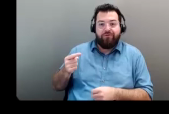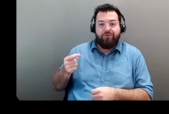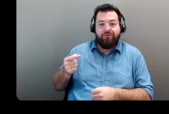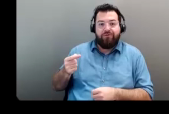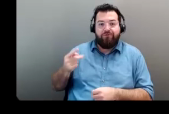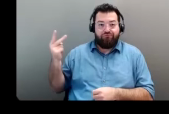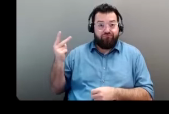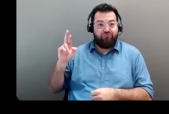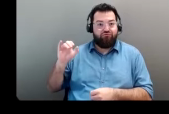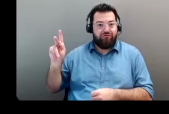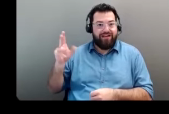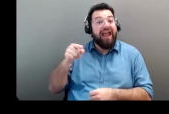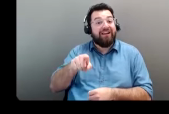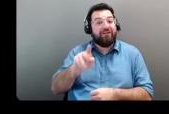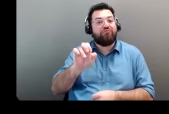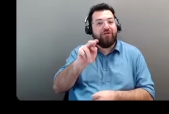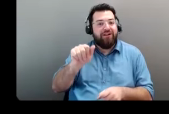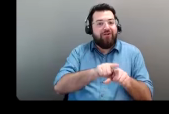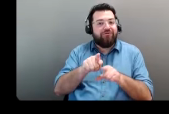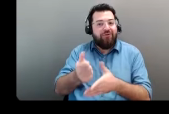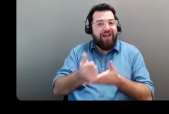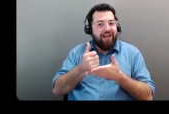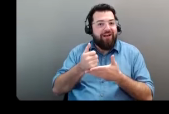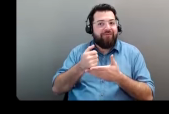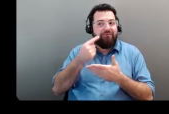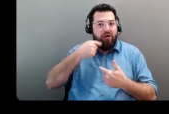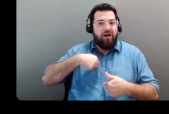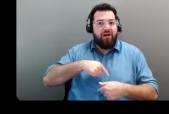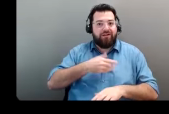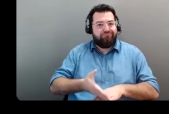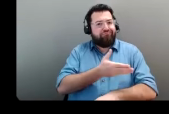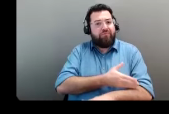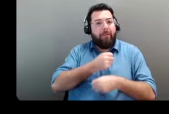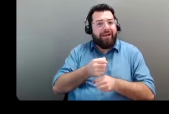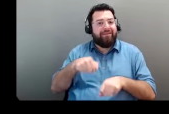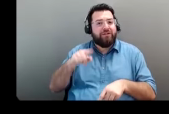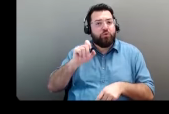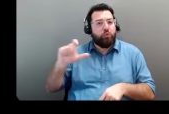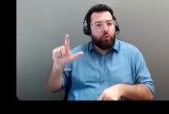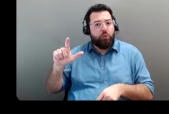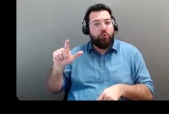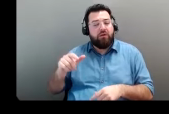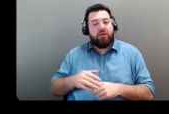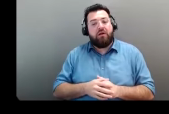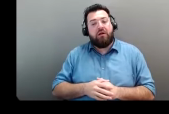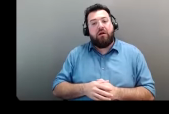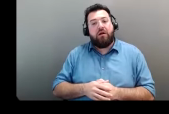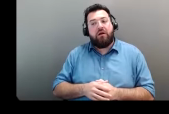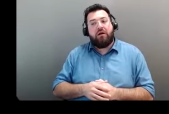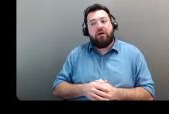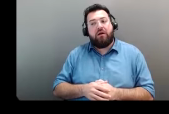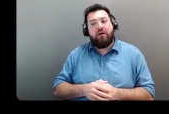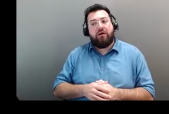actually helpful this last semester in helping us make this tool even better, which I'll show you some of today. But the